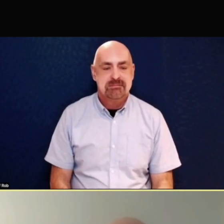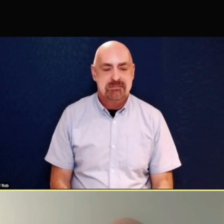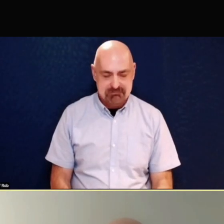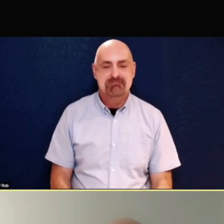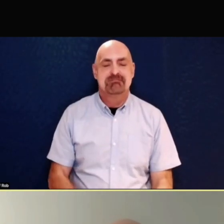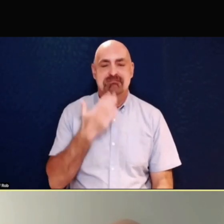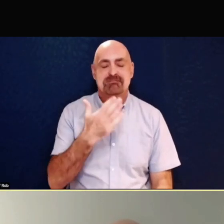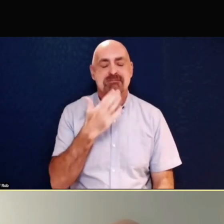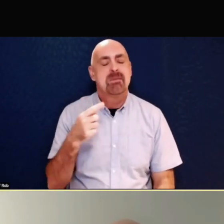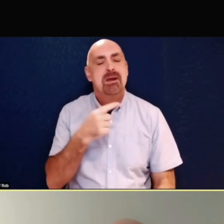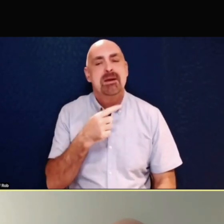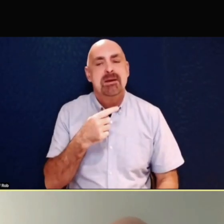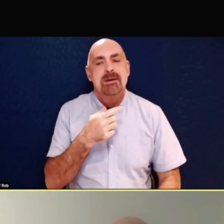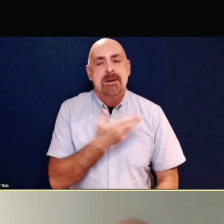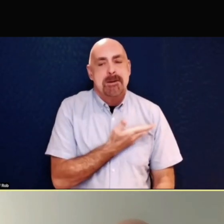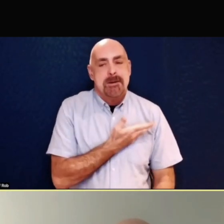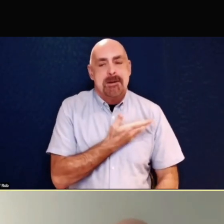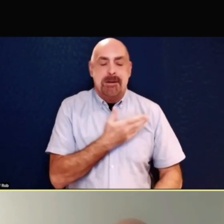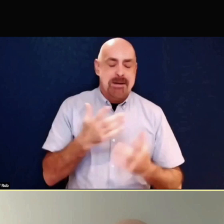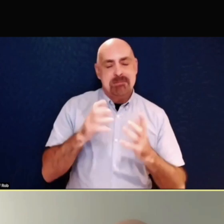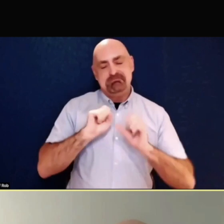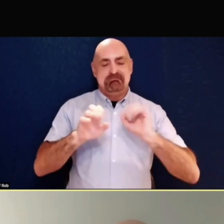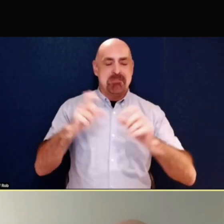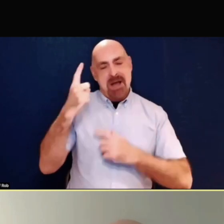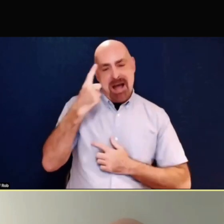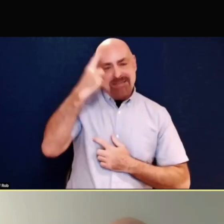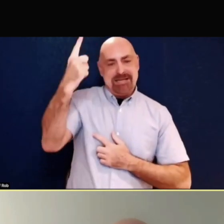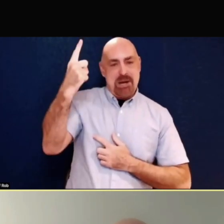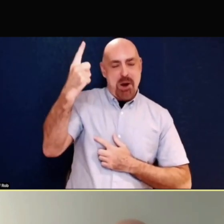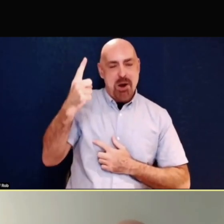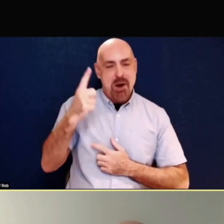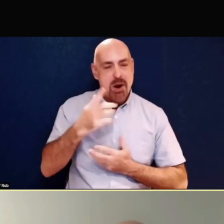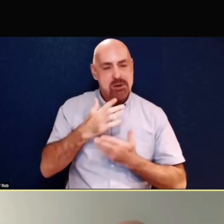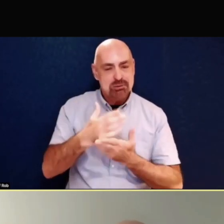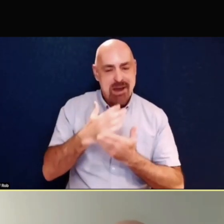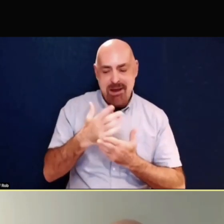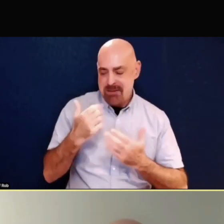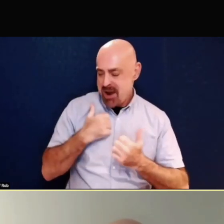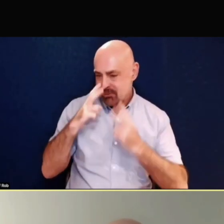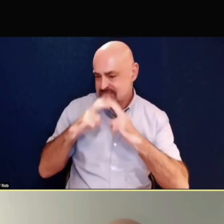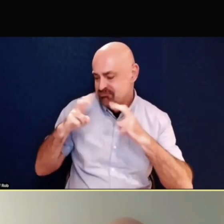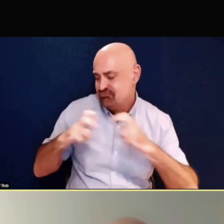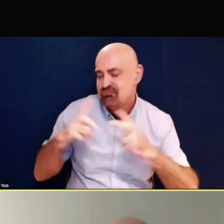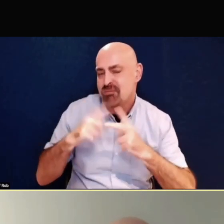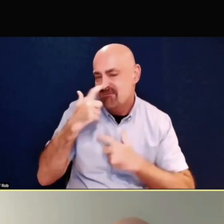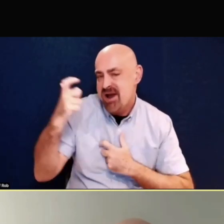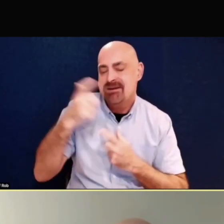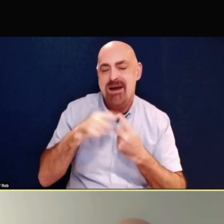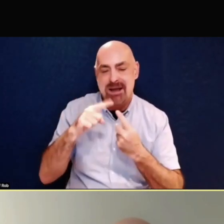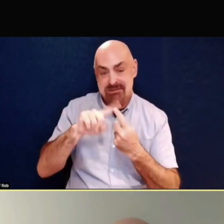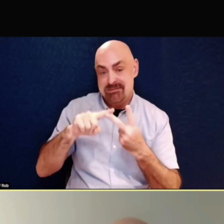you. So I'm going to share an idea. I'm going to share some findings, and I'm going to share a